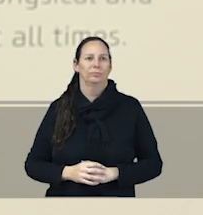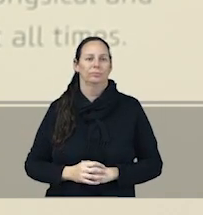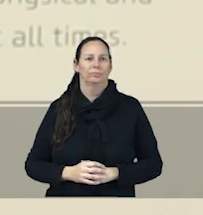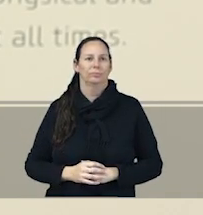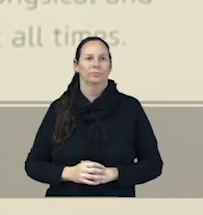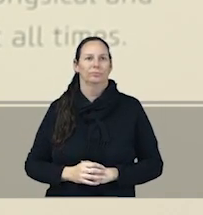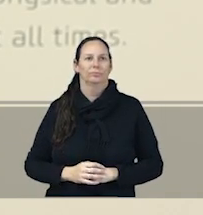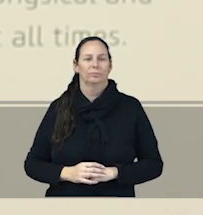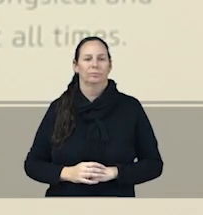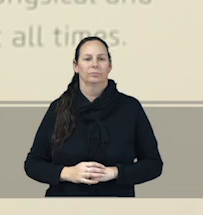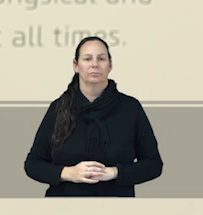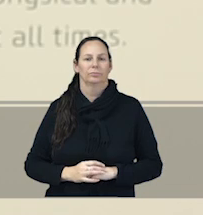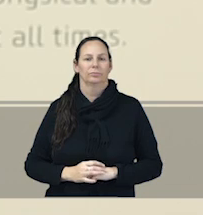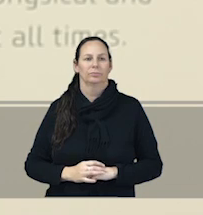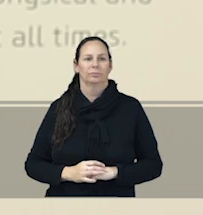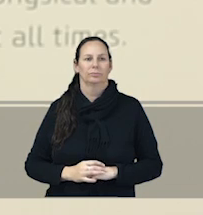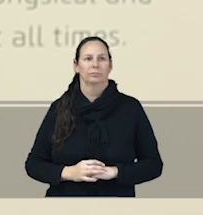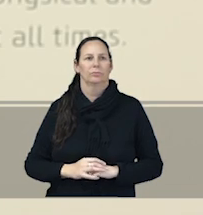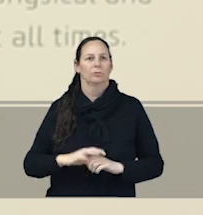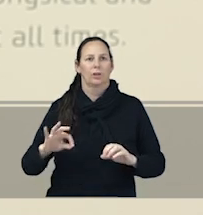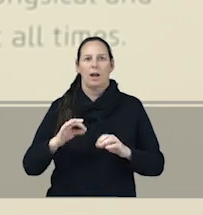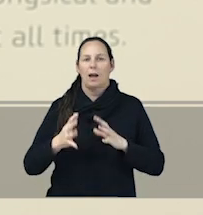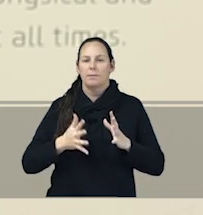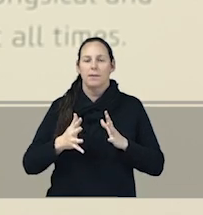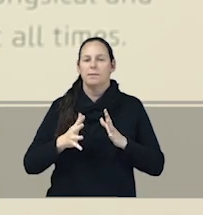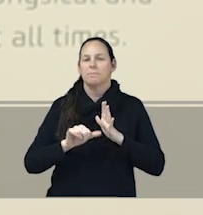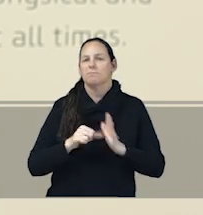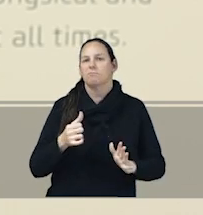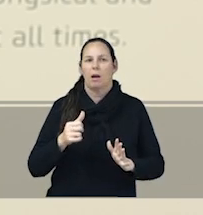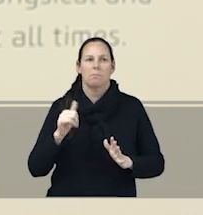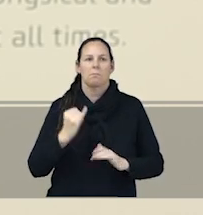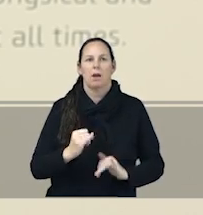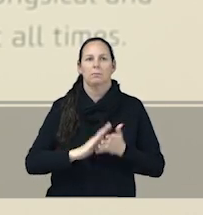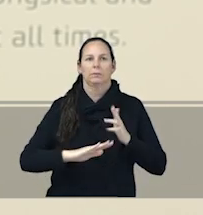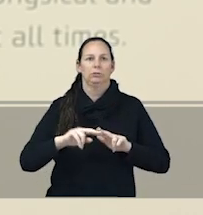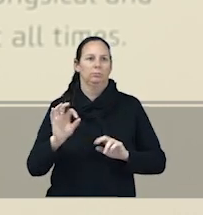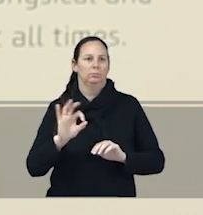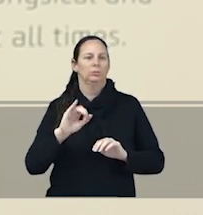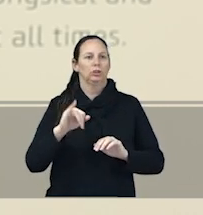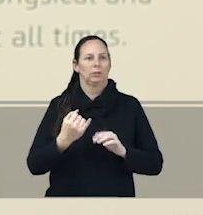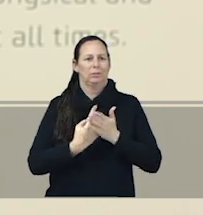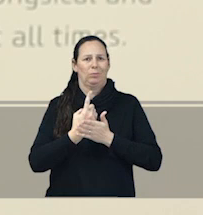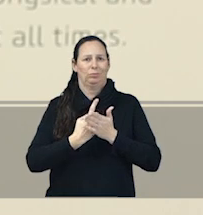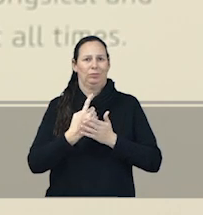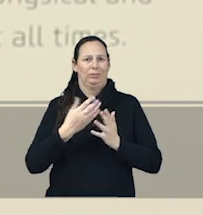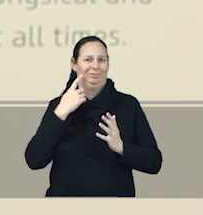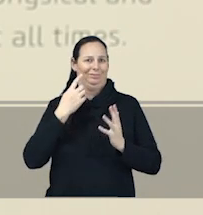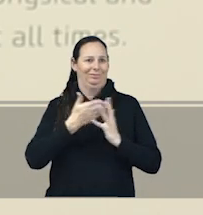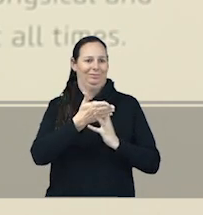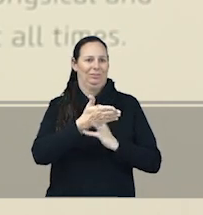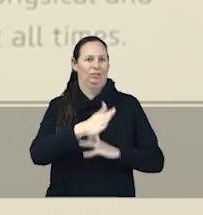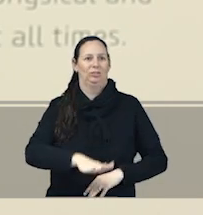and in fact they form high risk. And it's not about parenting, it's not about poor parenting, it's all about the opportunity